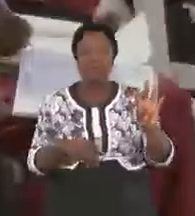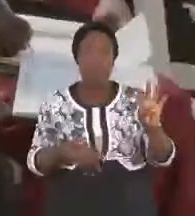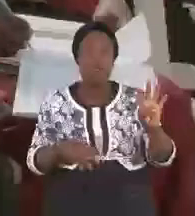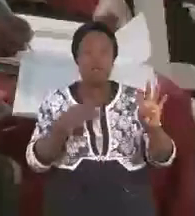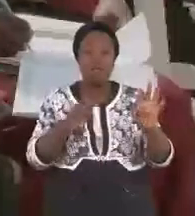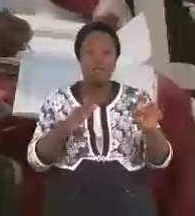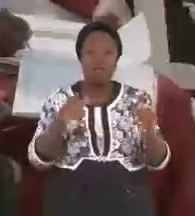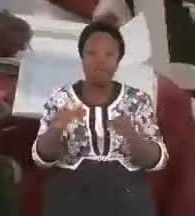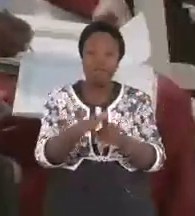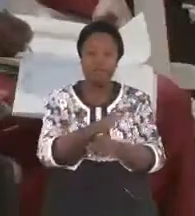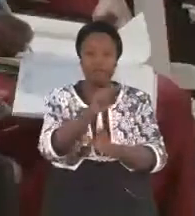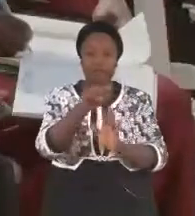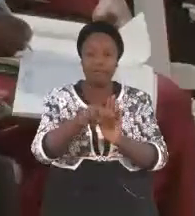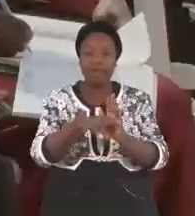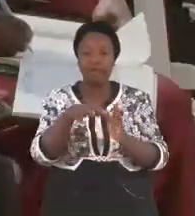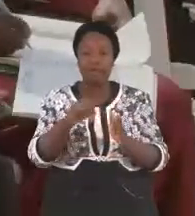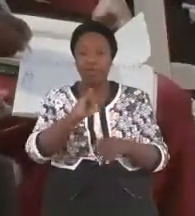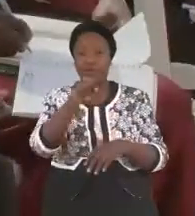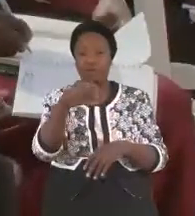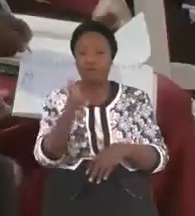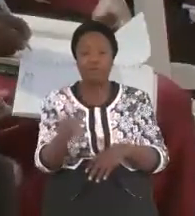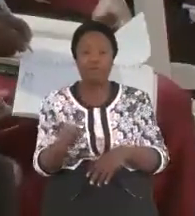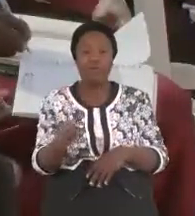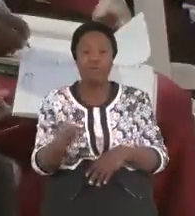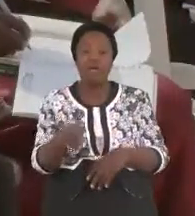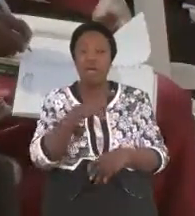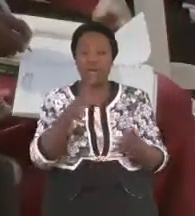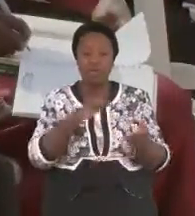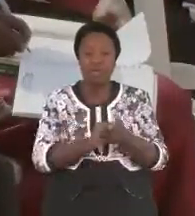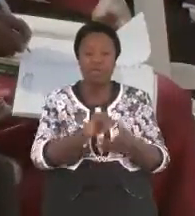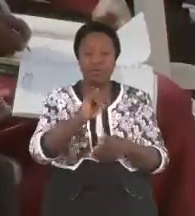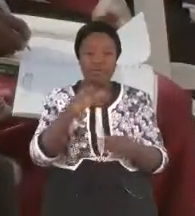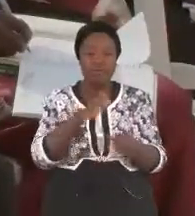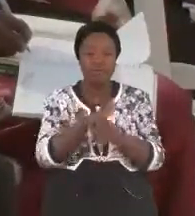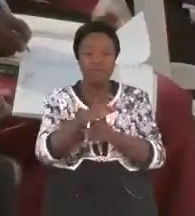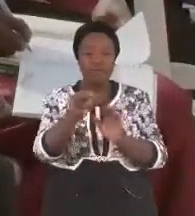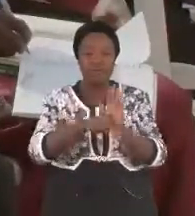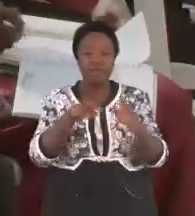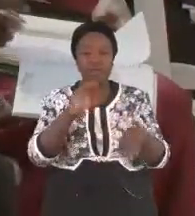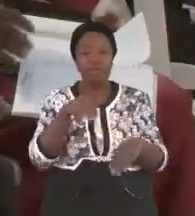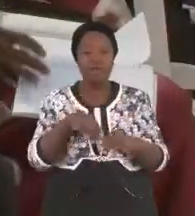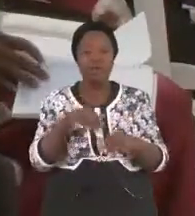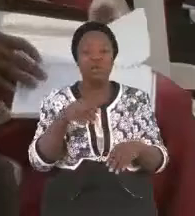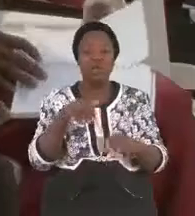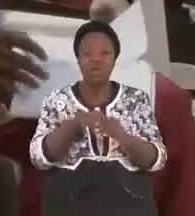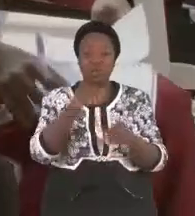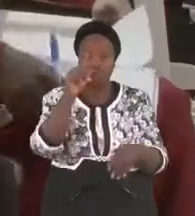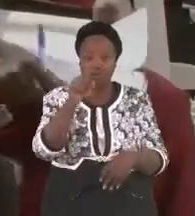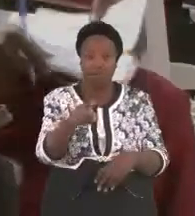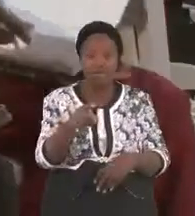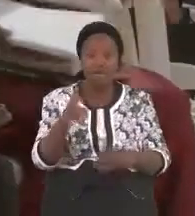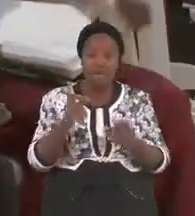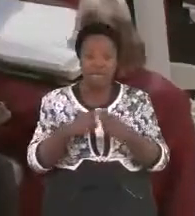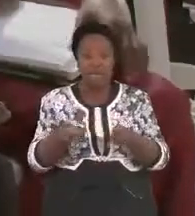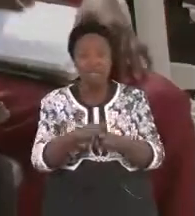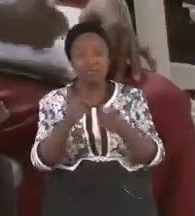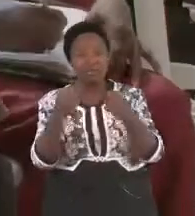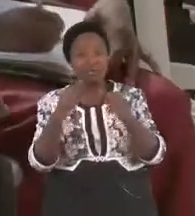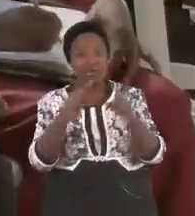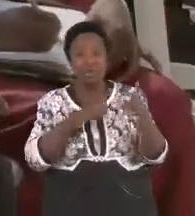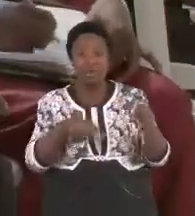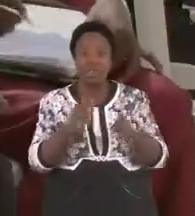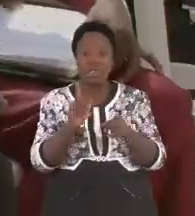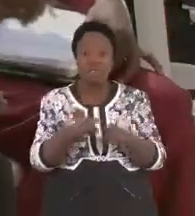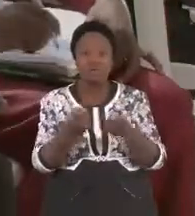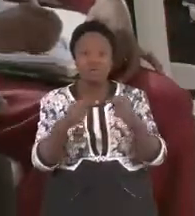and the fulfillment on you. As you come to the Lord, and you get to the altar of the Lord,